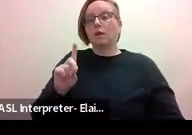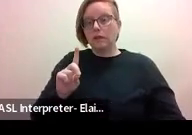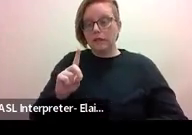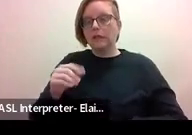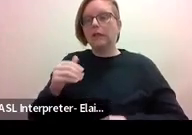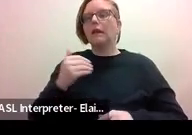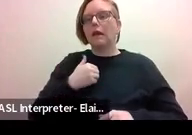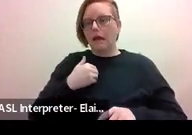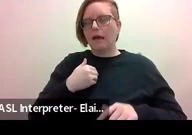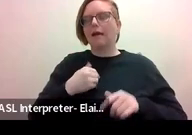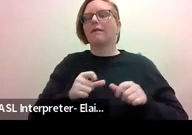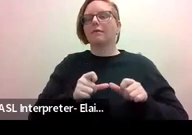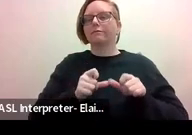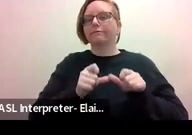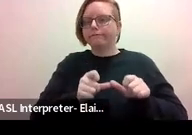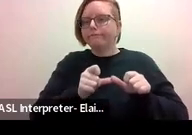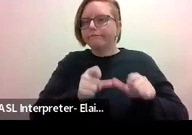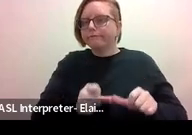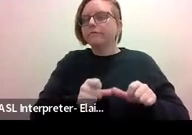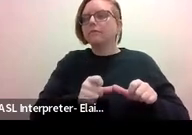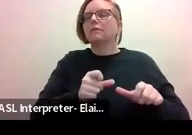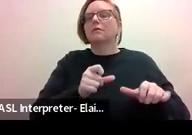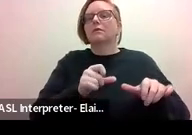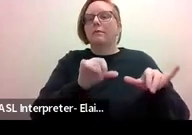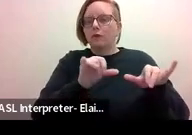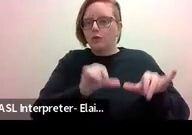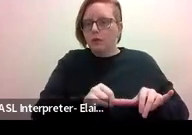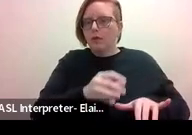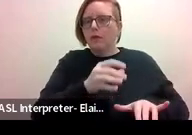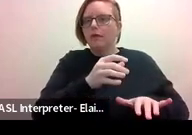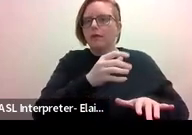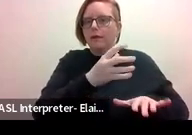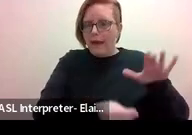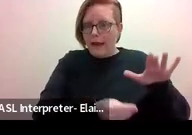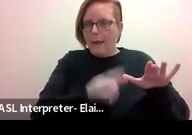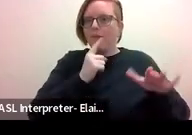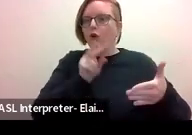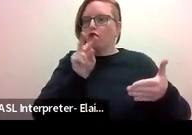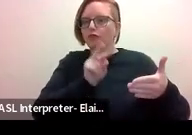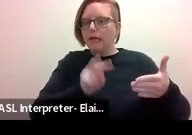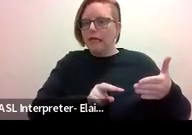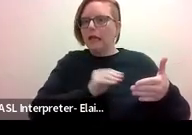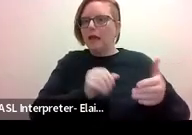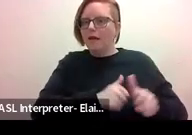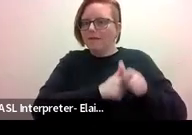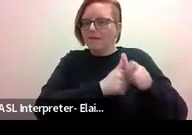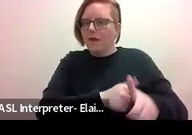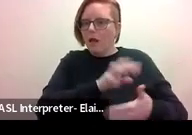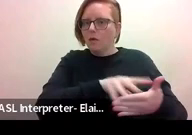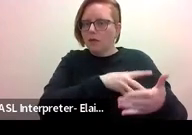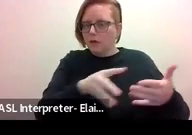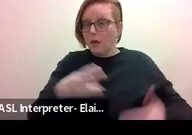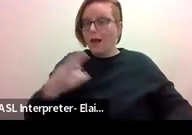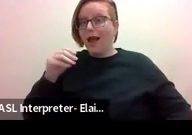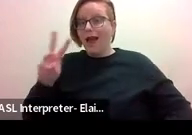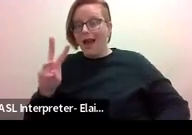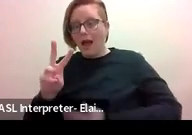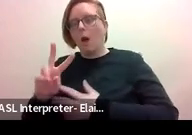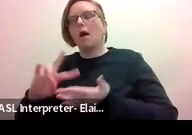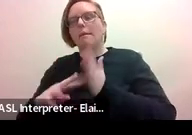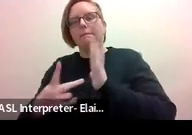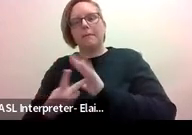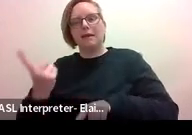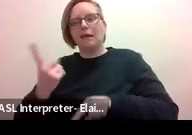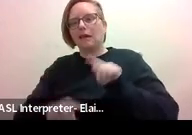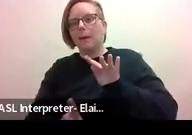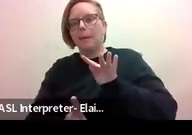persistent gap for reading and following a schedule. And the how statement being that this deficit impacts his ability to attend